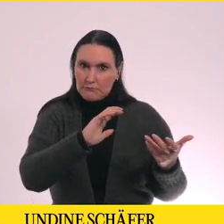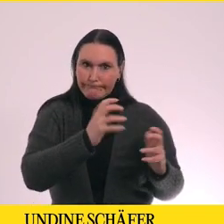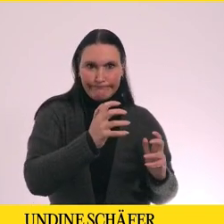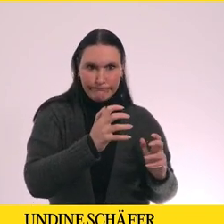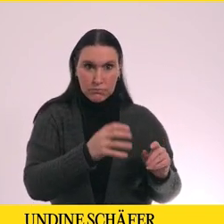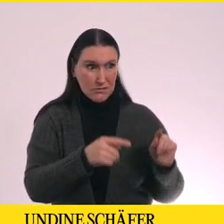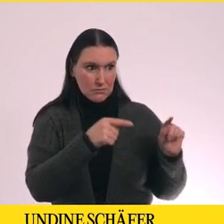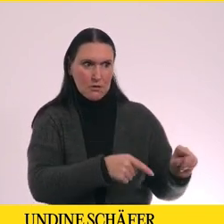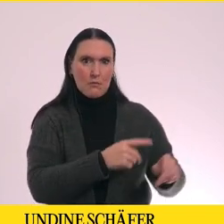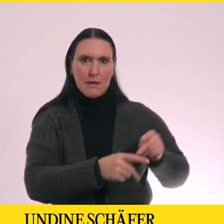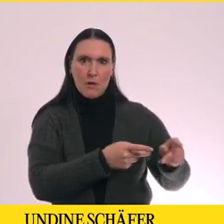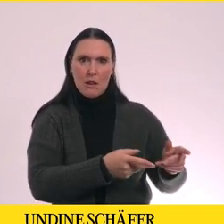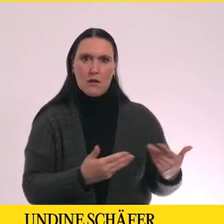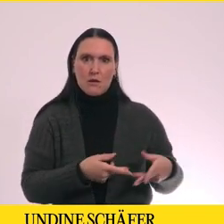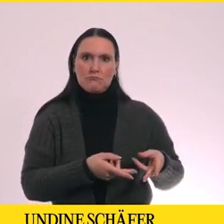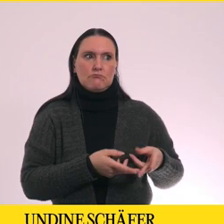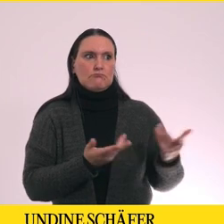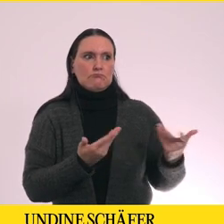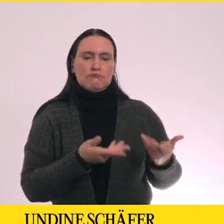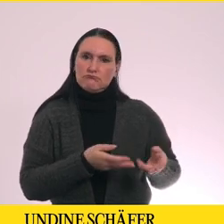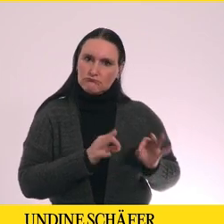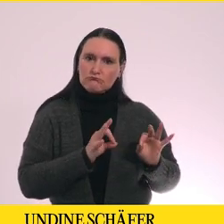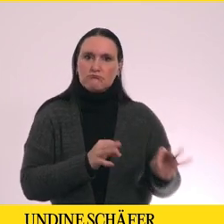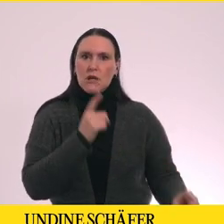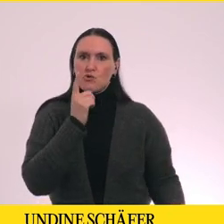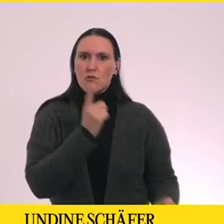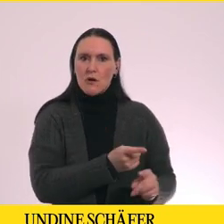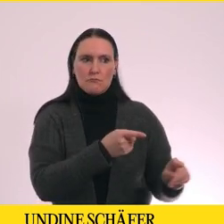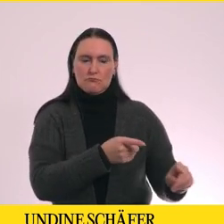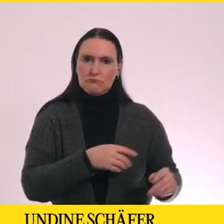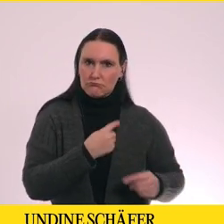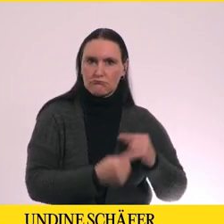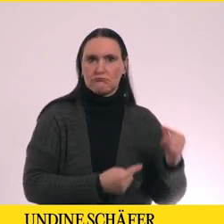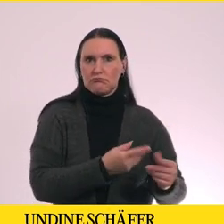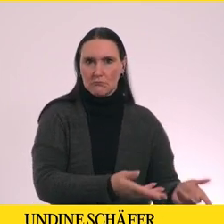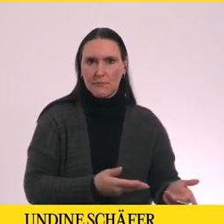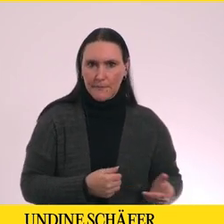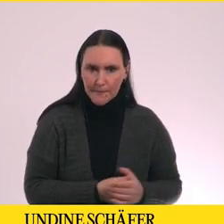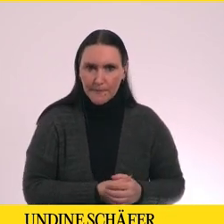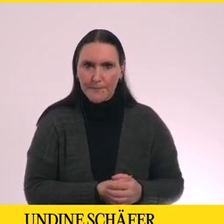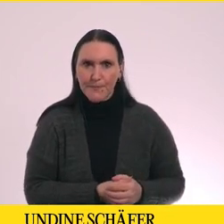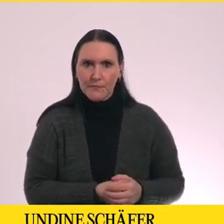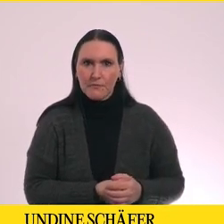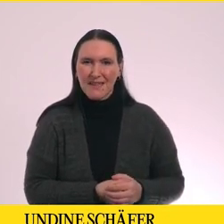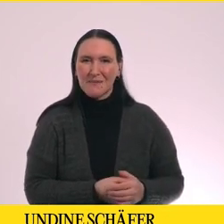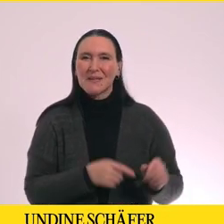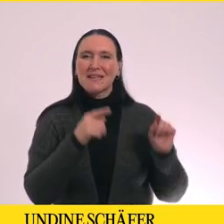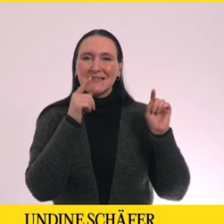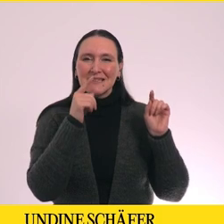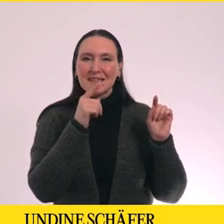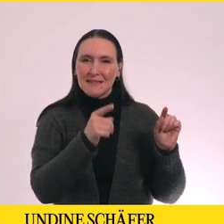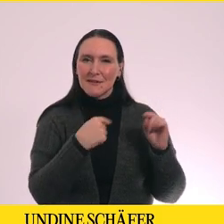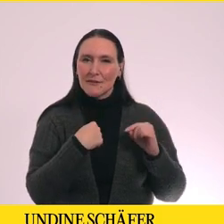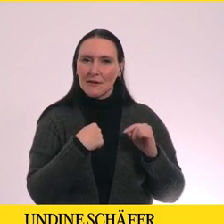Our response to that in Trampoline House is to try to create the antidote to this system that makes people